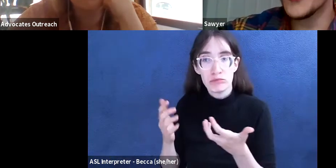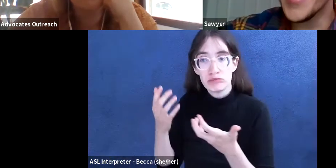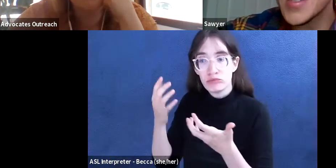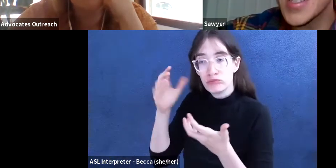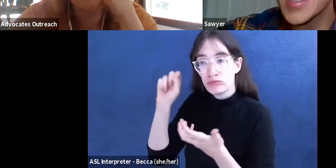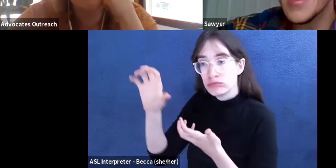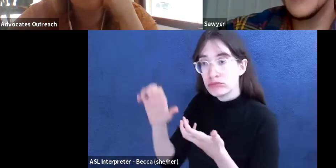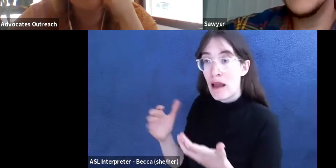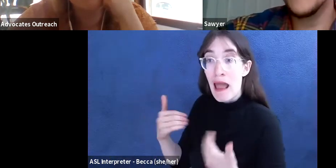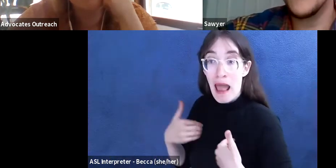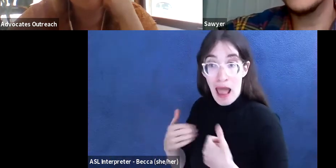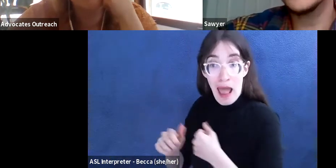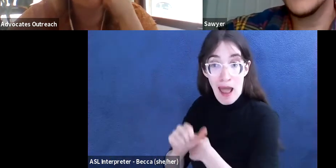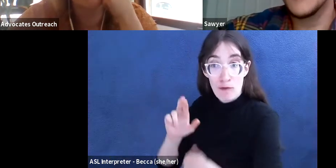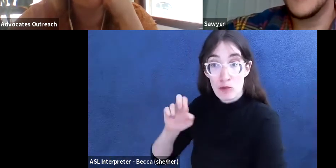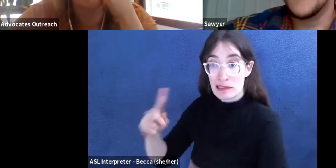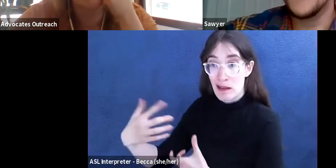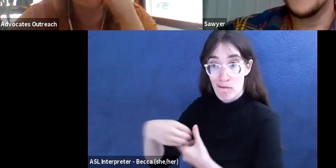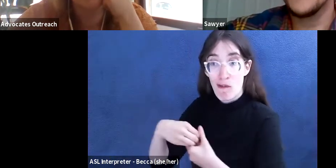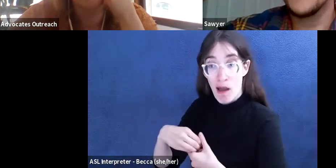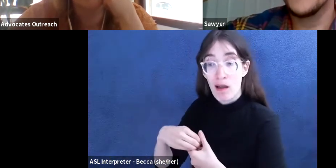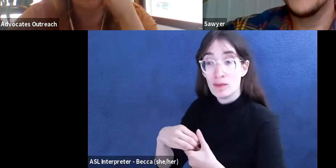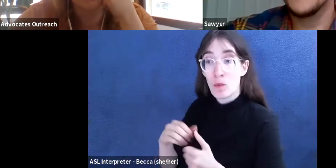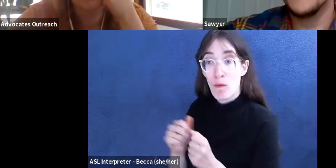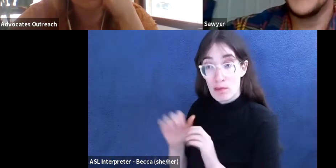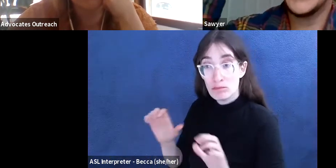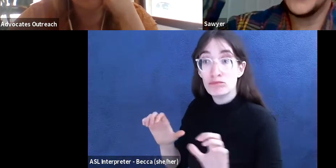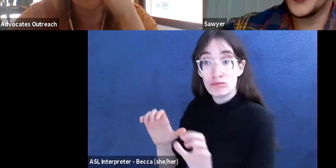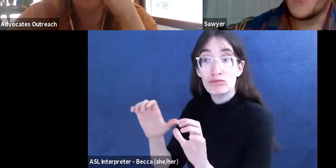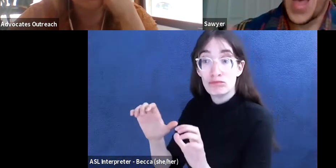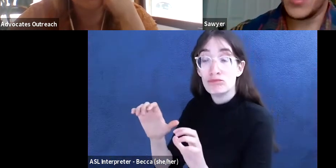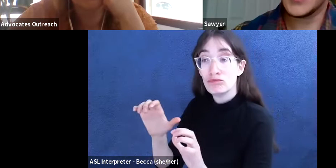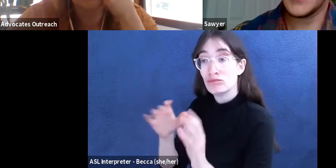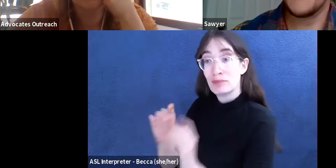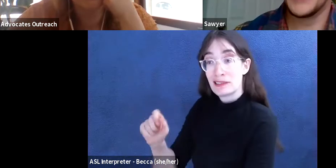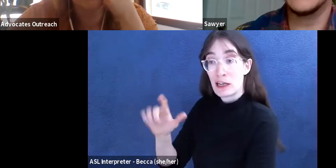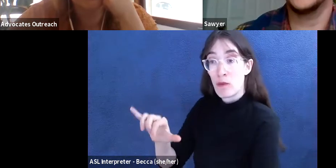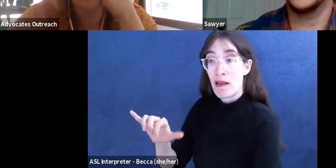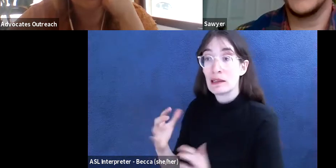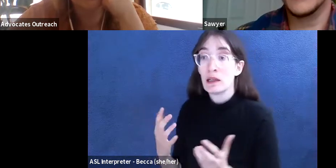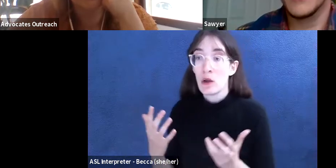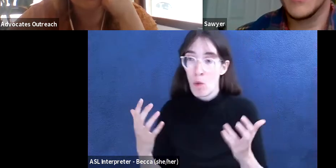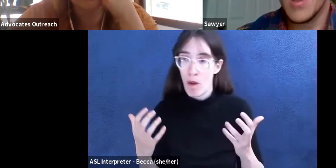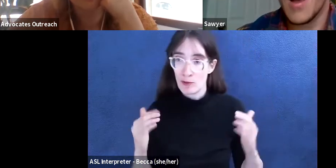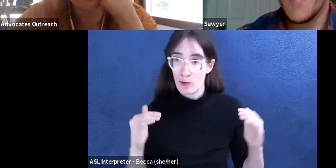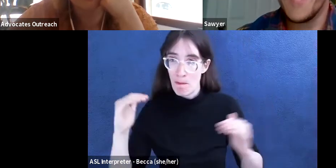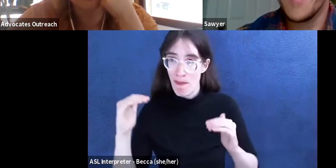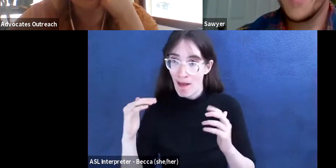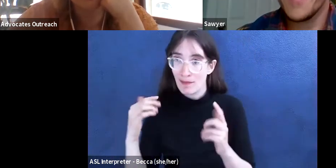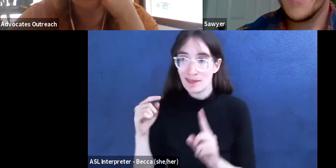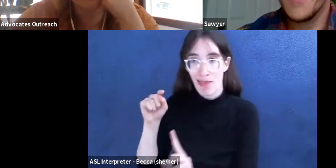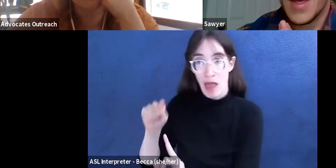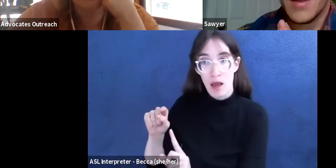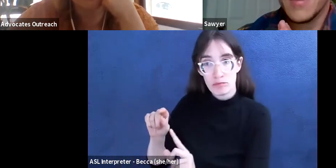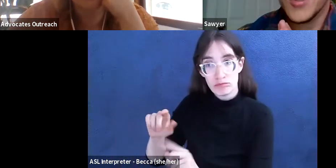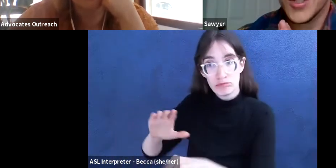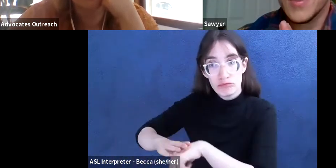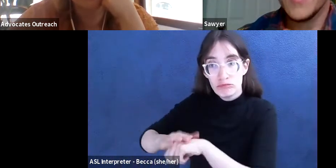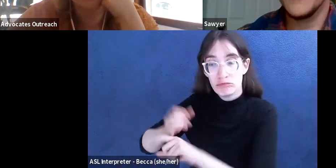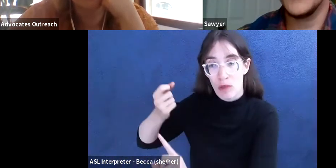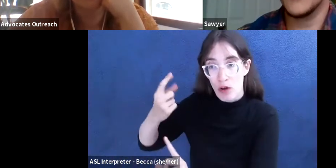Comic book guide to relationships, bodies, and growing up. It's a newer one that's it's very like gender